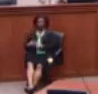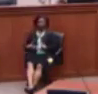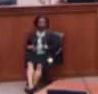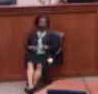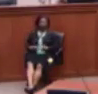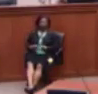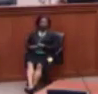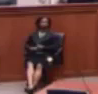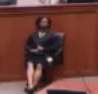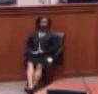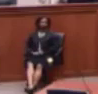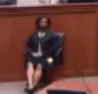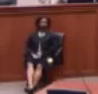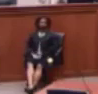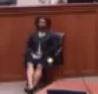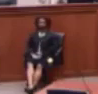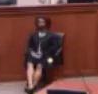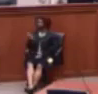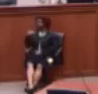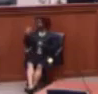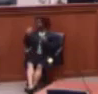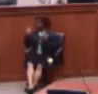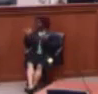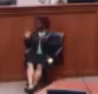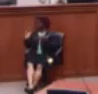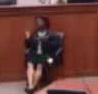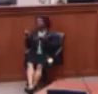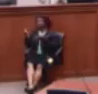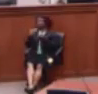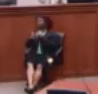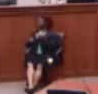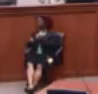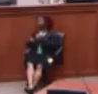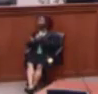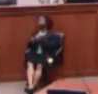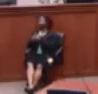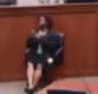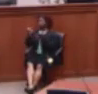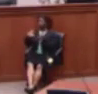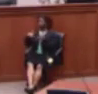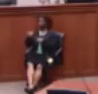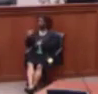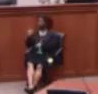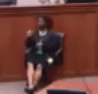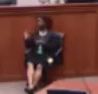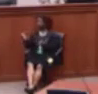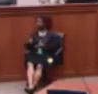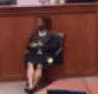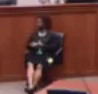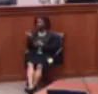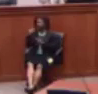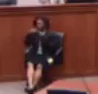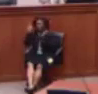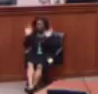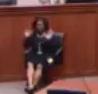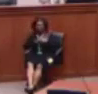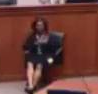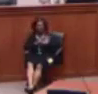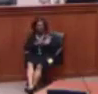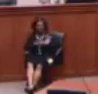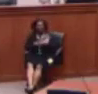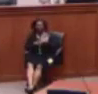comments or questions? Hearing none, motion passes. What's our next item? Oh, are there any objections?